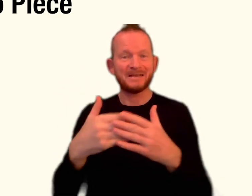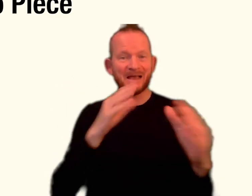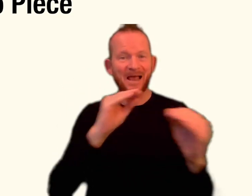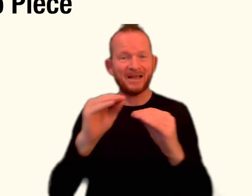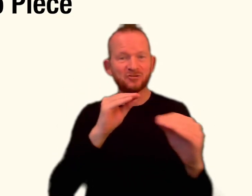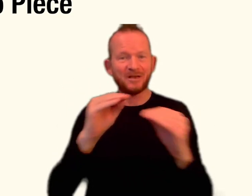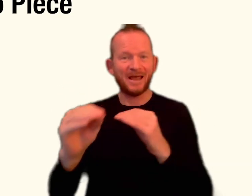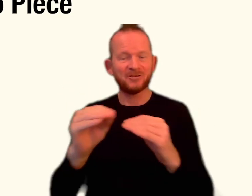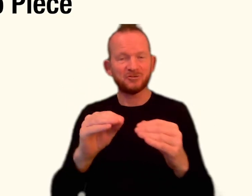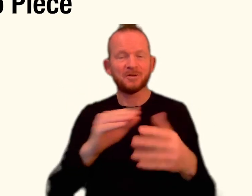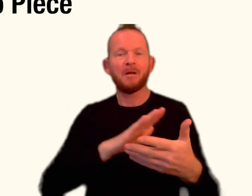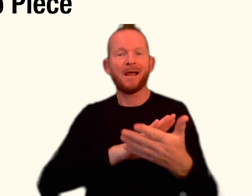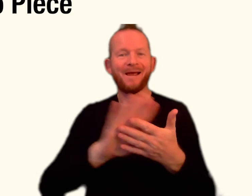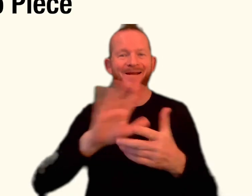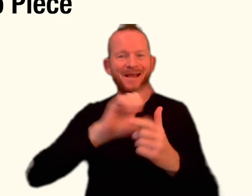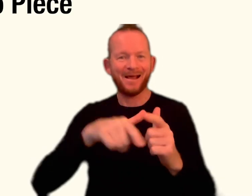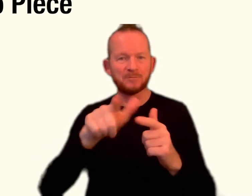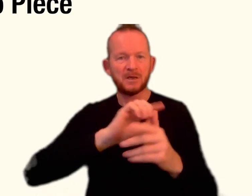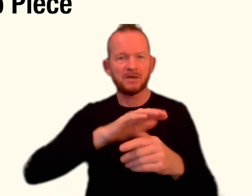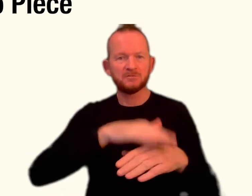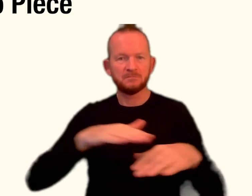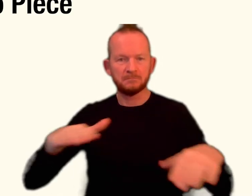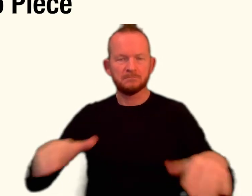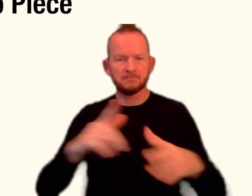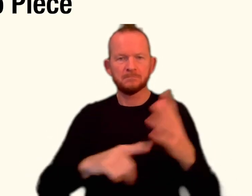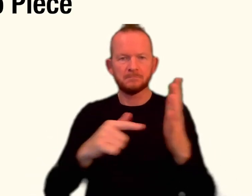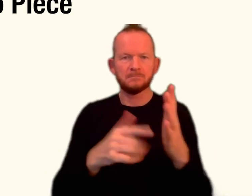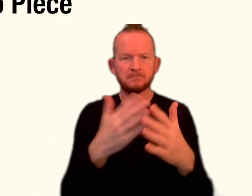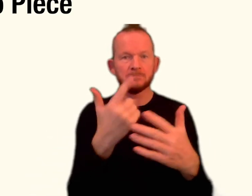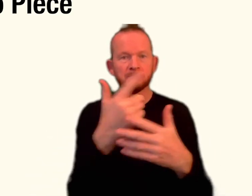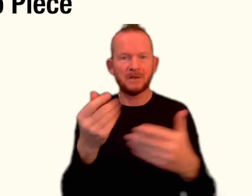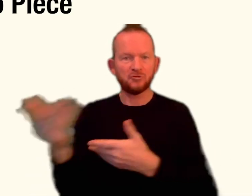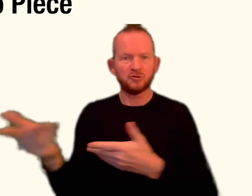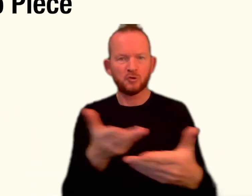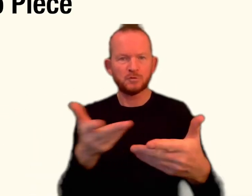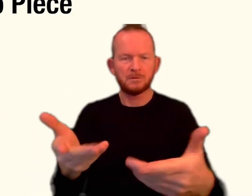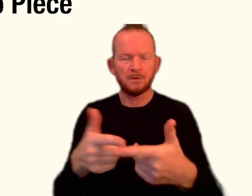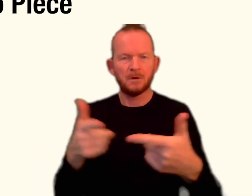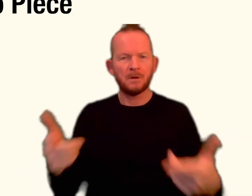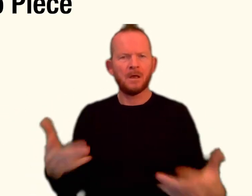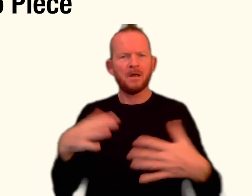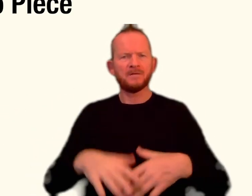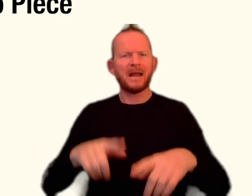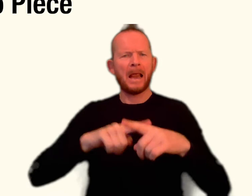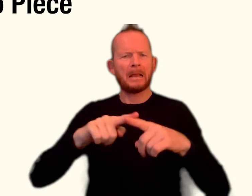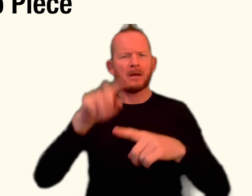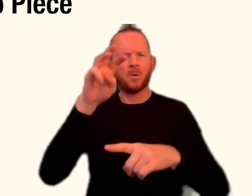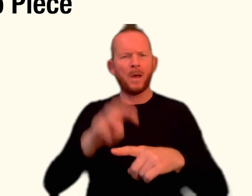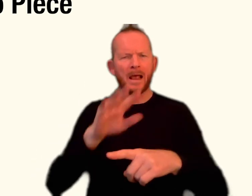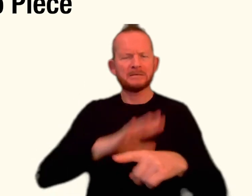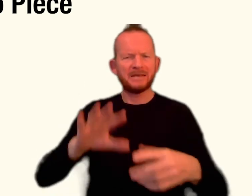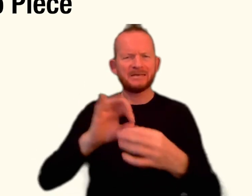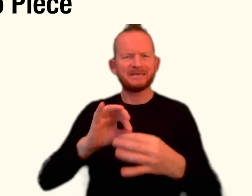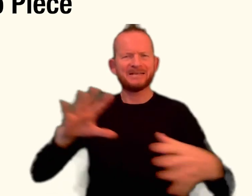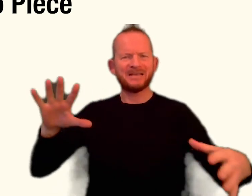Act 1970 was introduced, an act to make provision as respects to England and Wales for discontinuing the classification